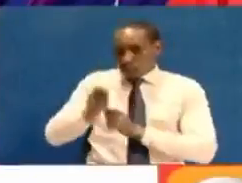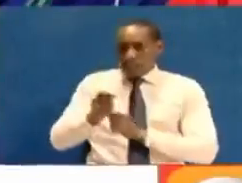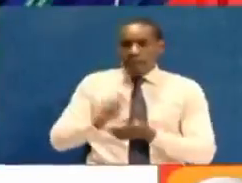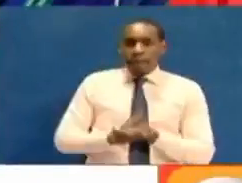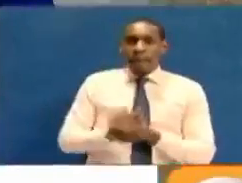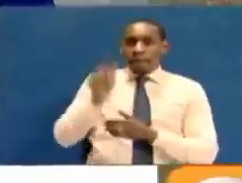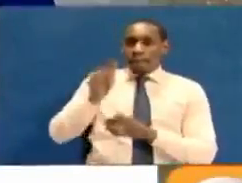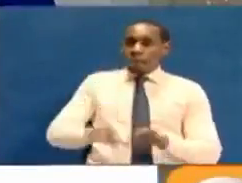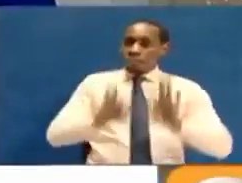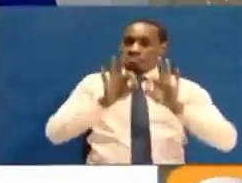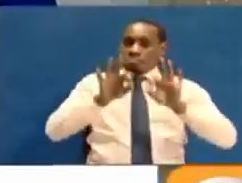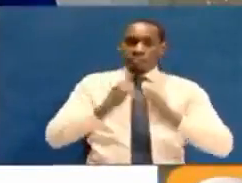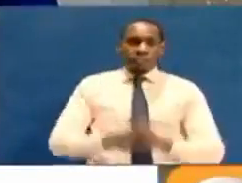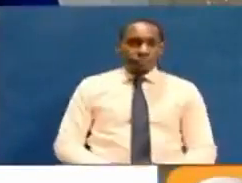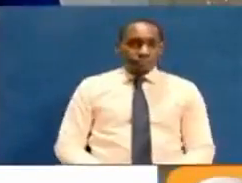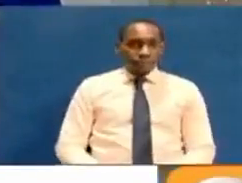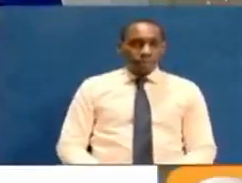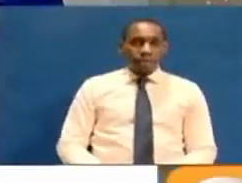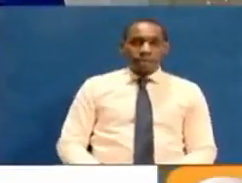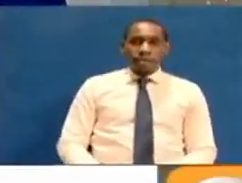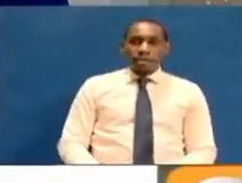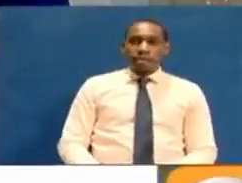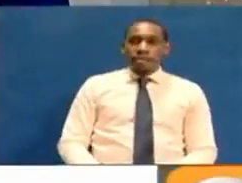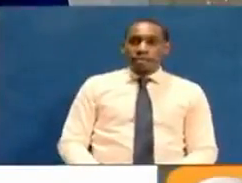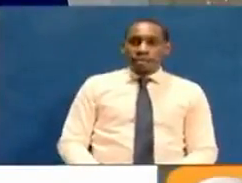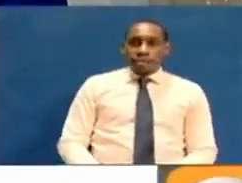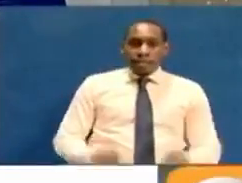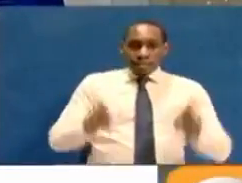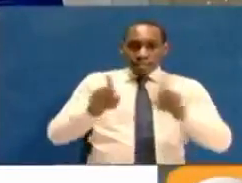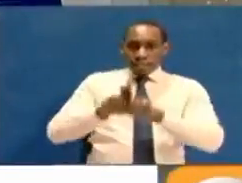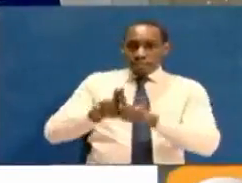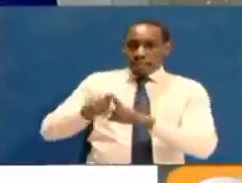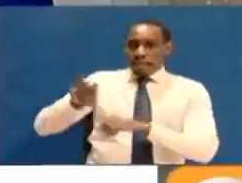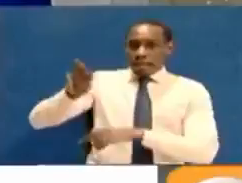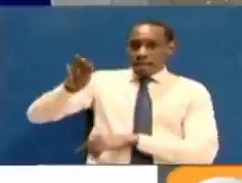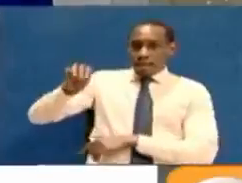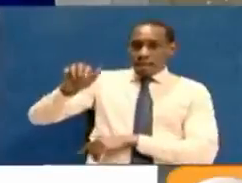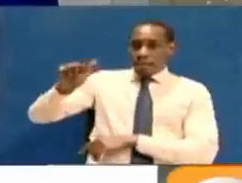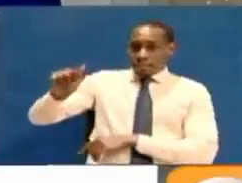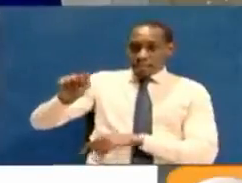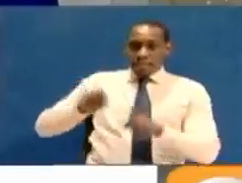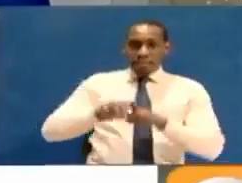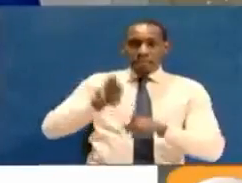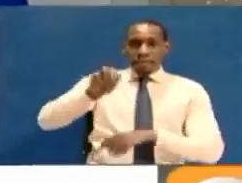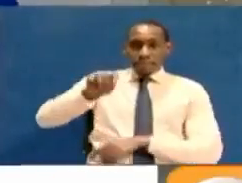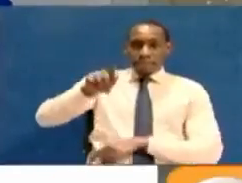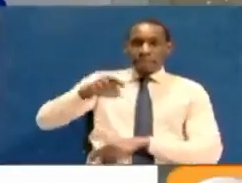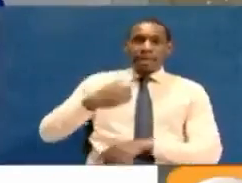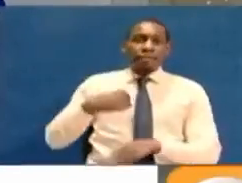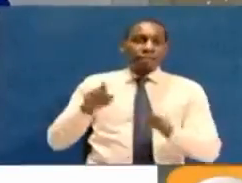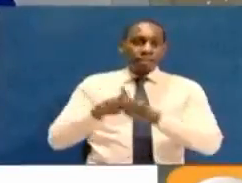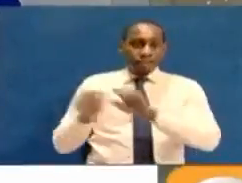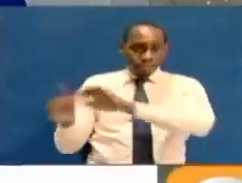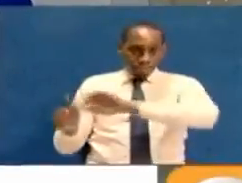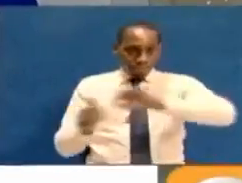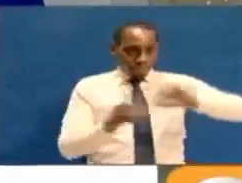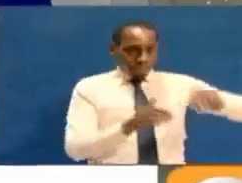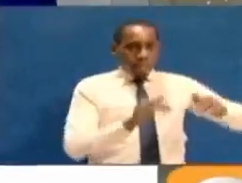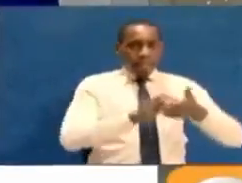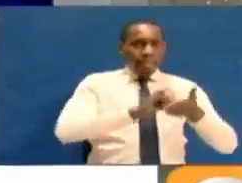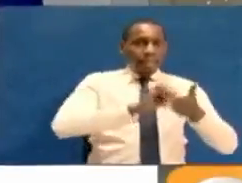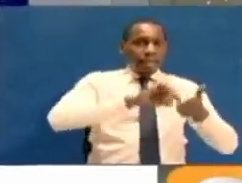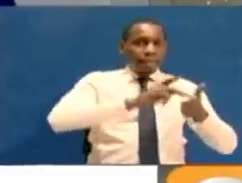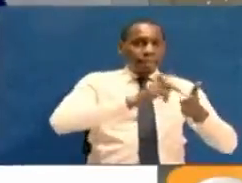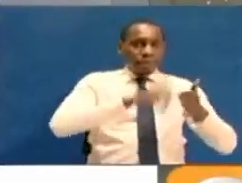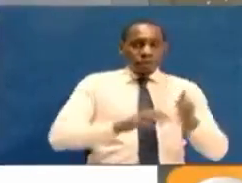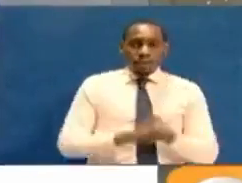Mugwana. So they say, just like the MPAs, what's good for the goose is good for the gander. So let's take a look at just what that means. We